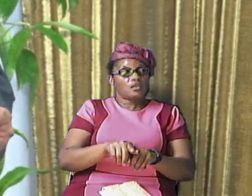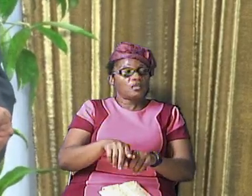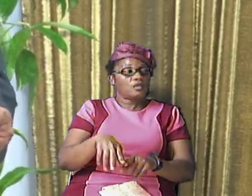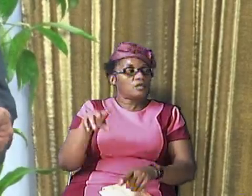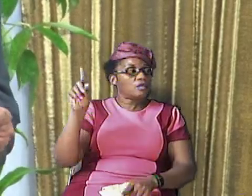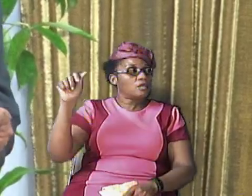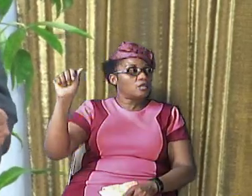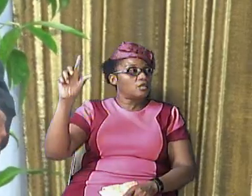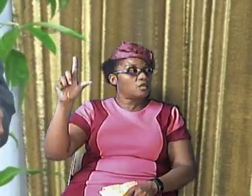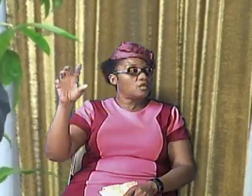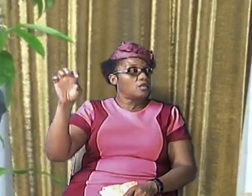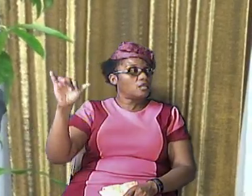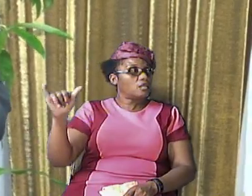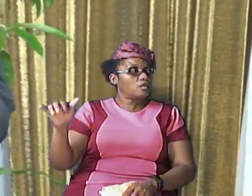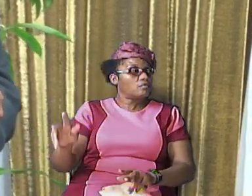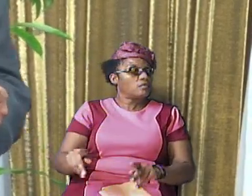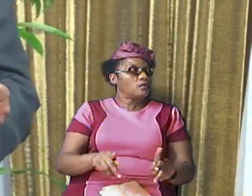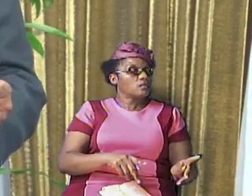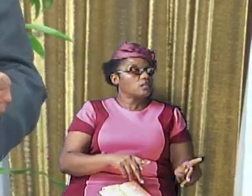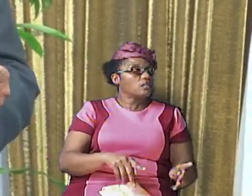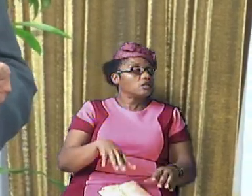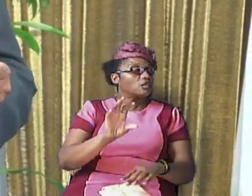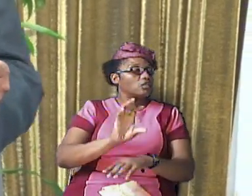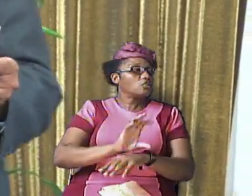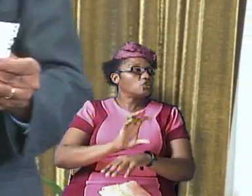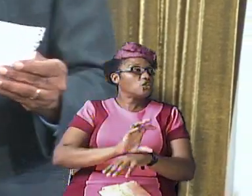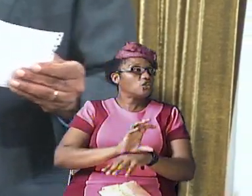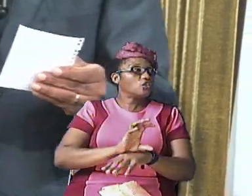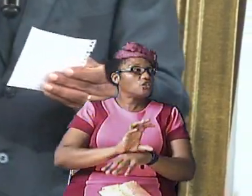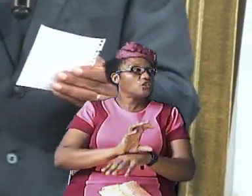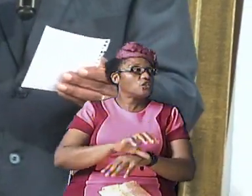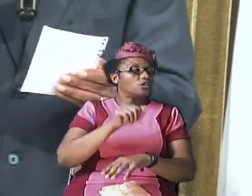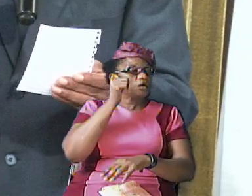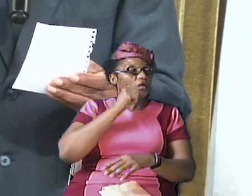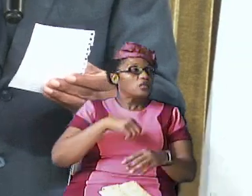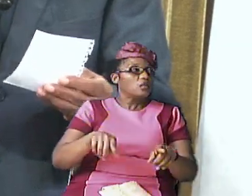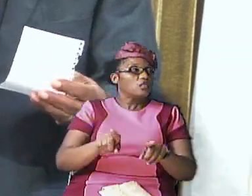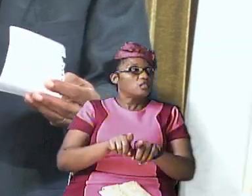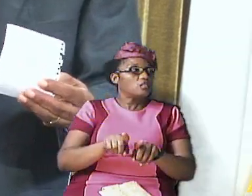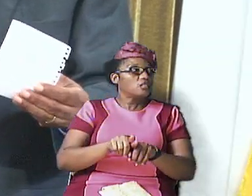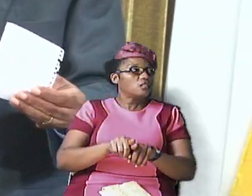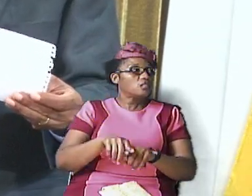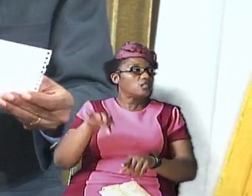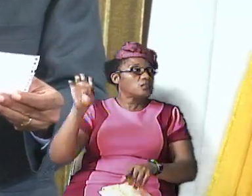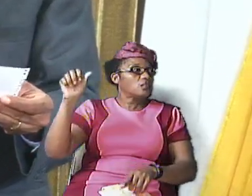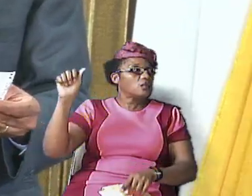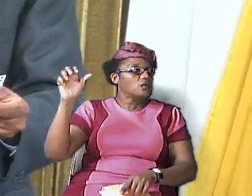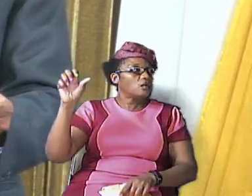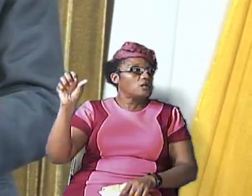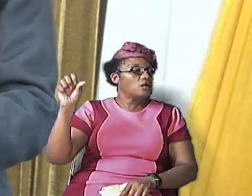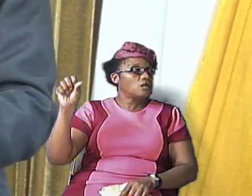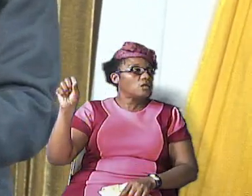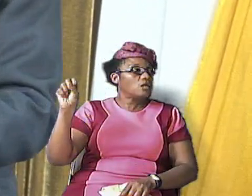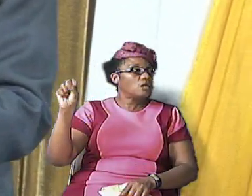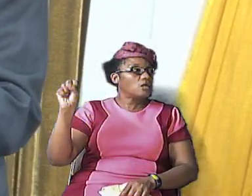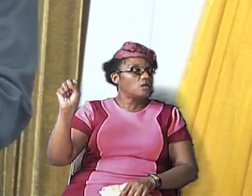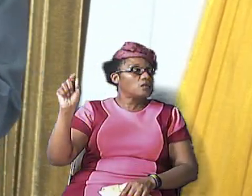Sanctuary, amen, amen, amen, Sister Eastwood,